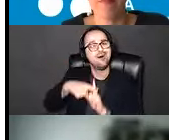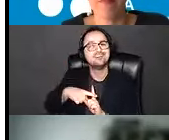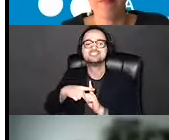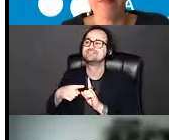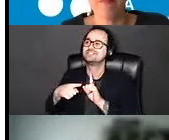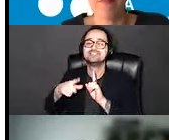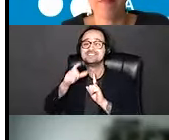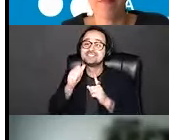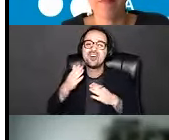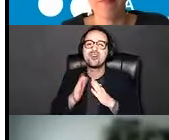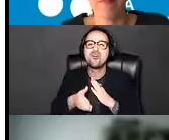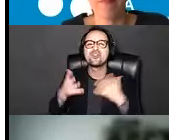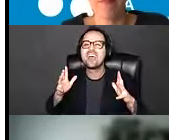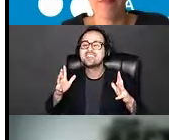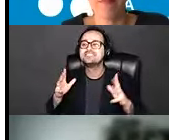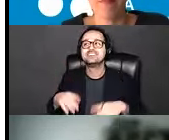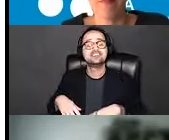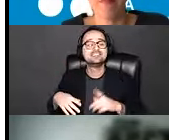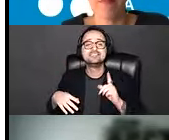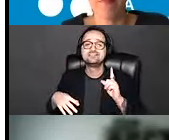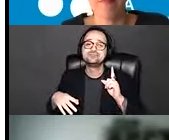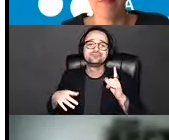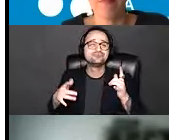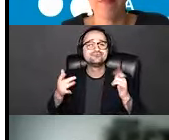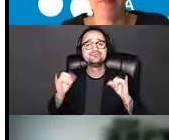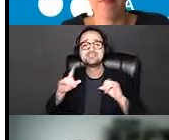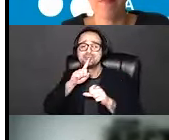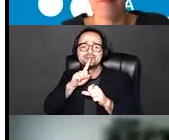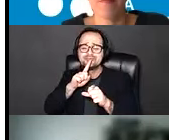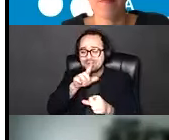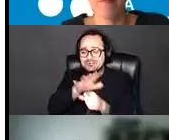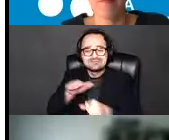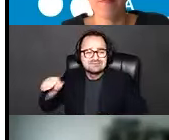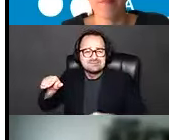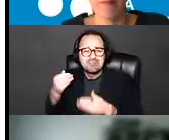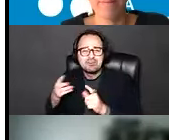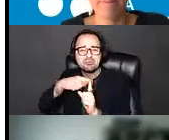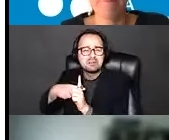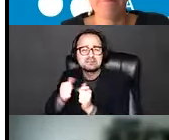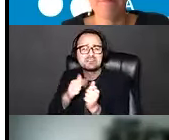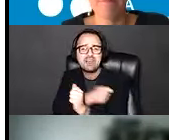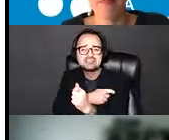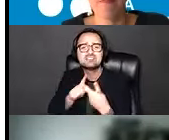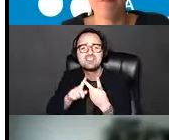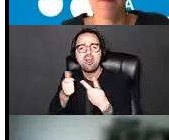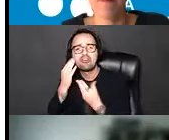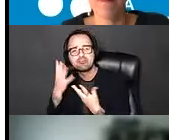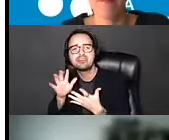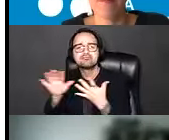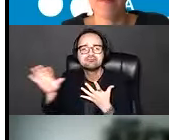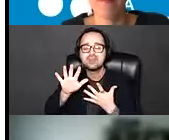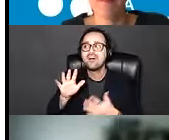over yet. We're promising a few months with the vaccines and, and other information. I heard the other day